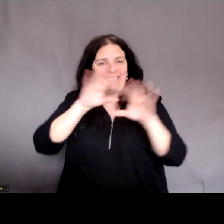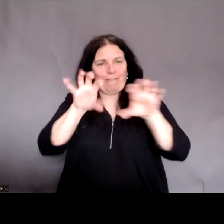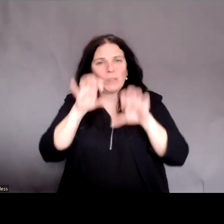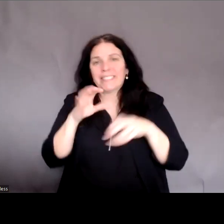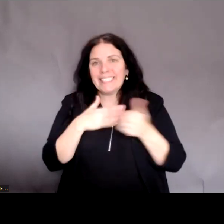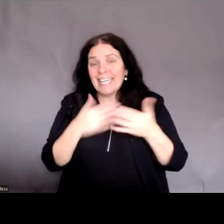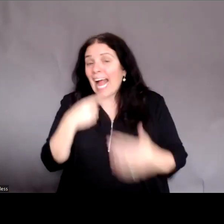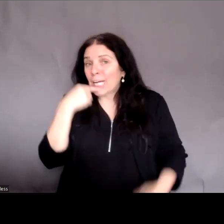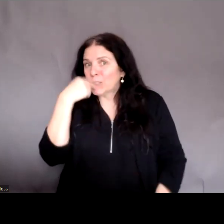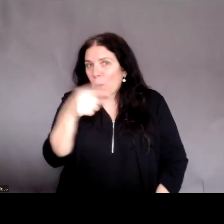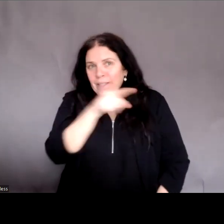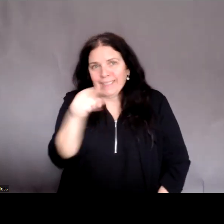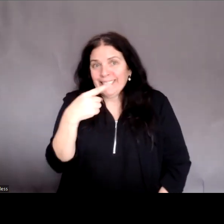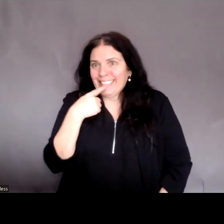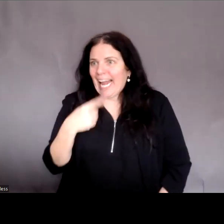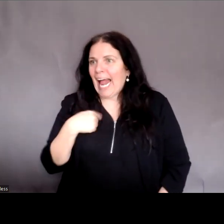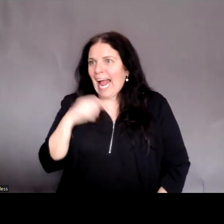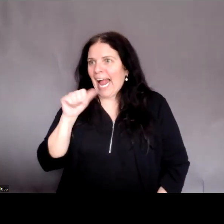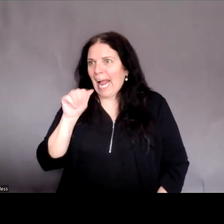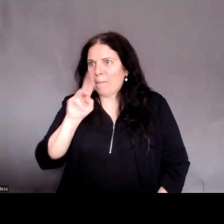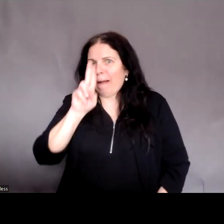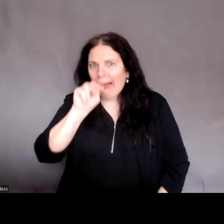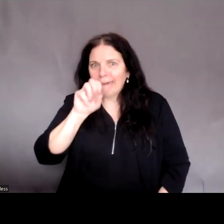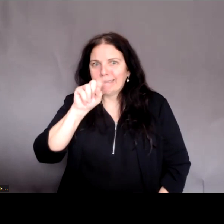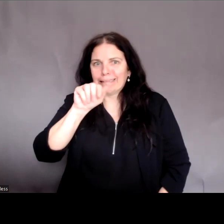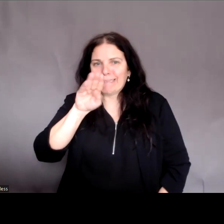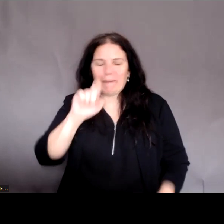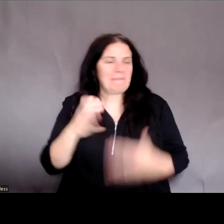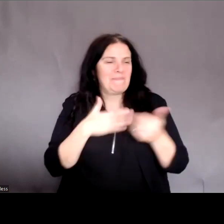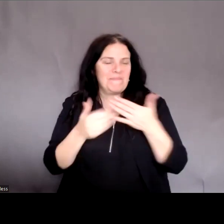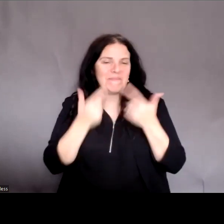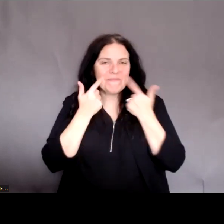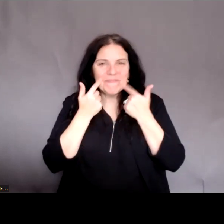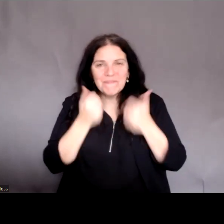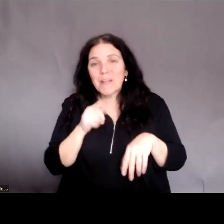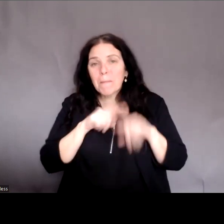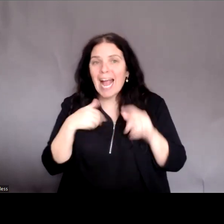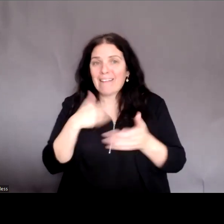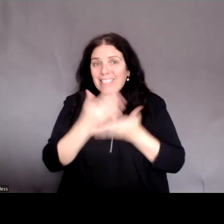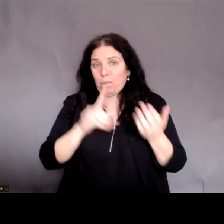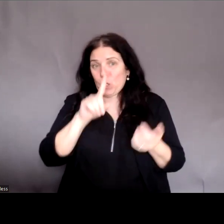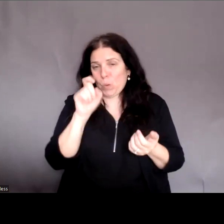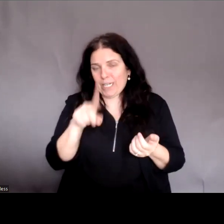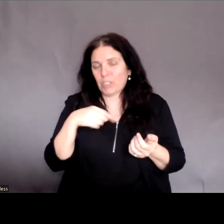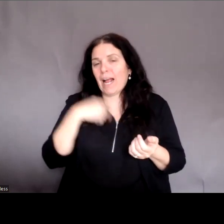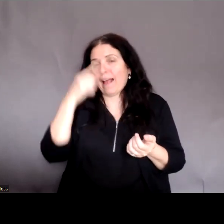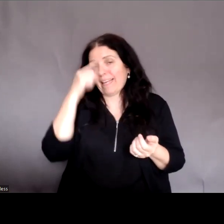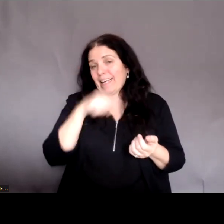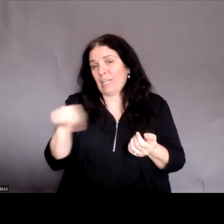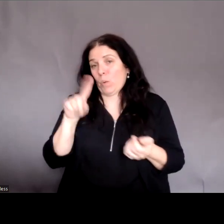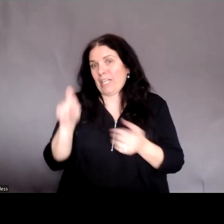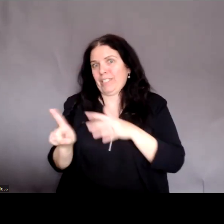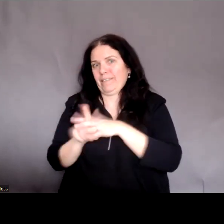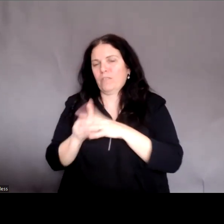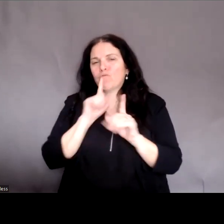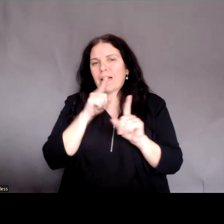told you I was unstable. We had questions, and these were particularly for Melody